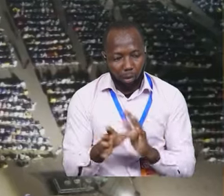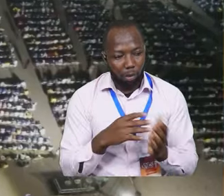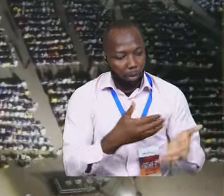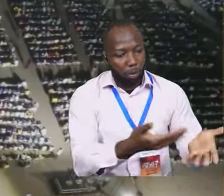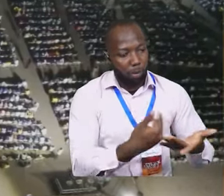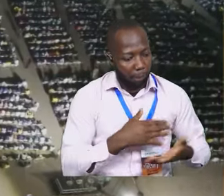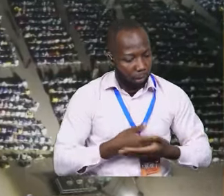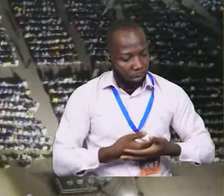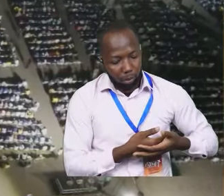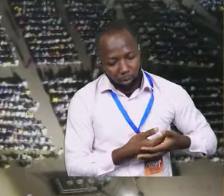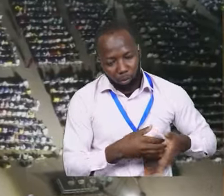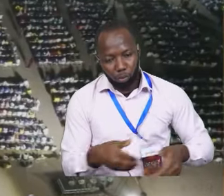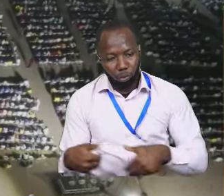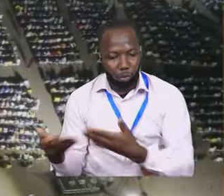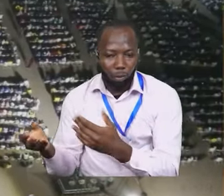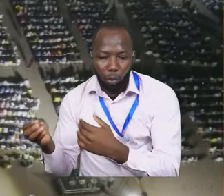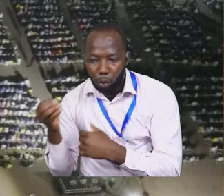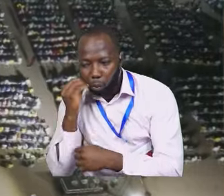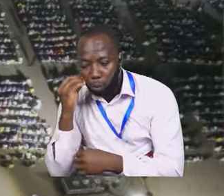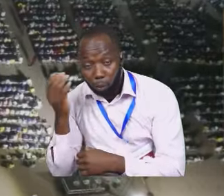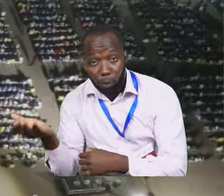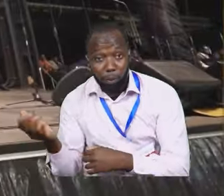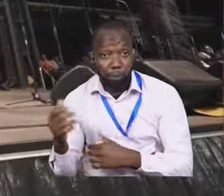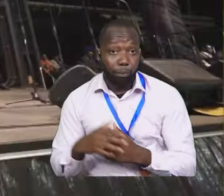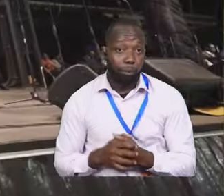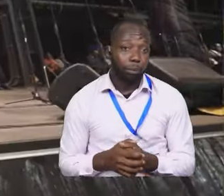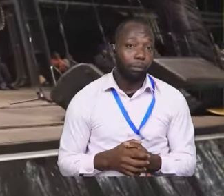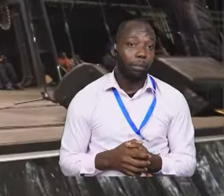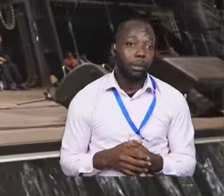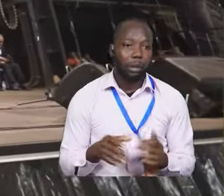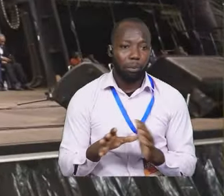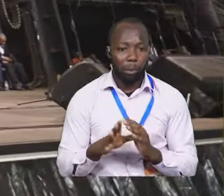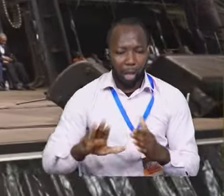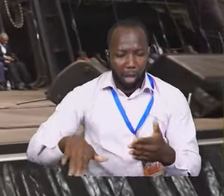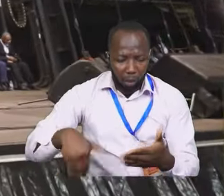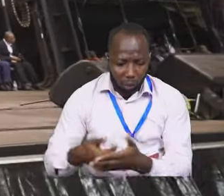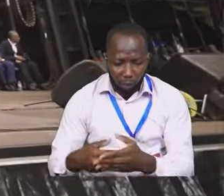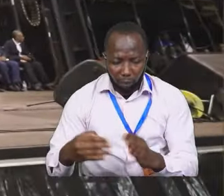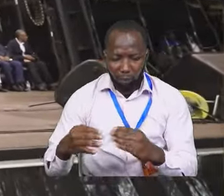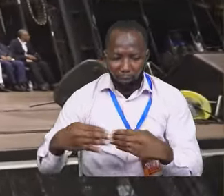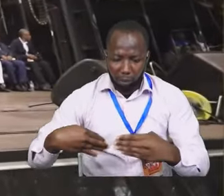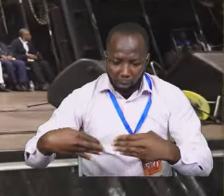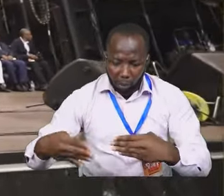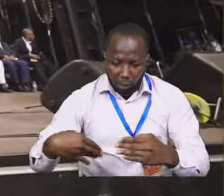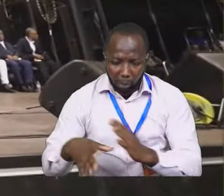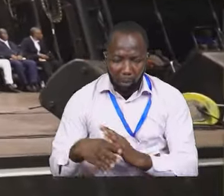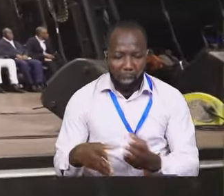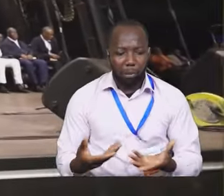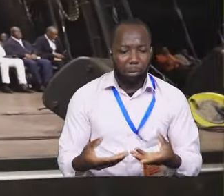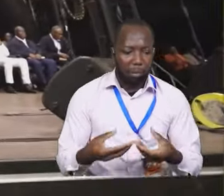When we did everything and I took my child, I was coming home.